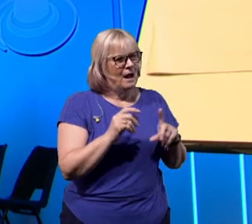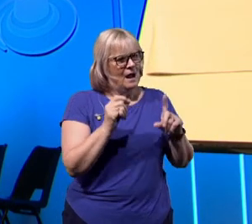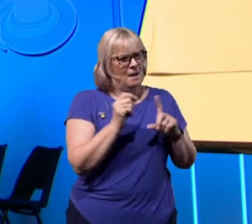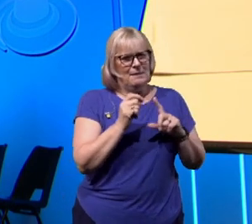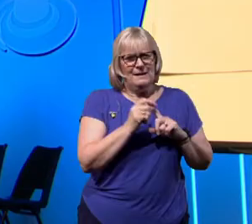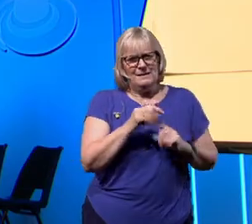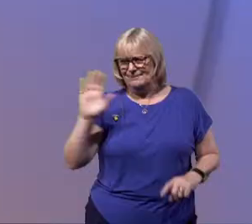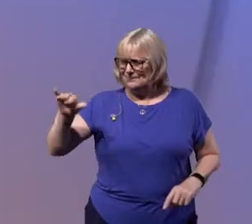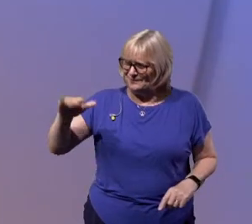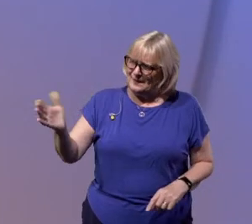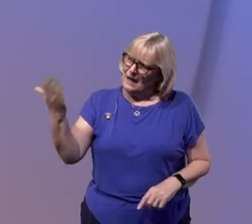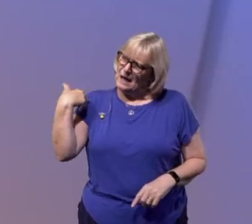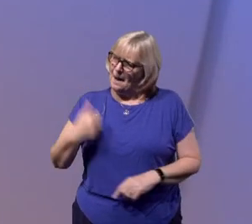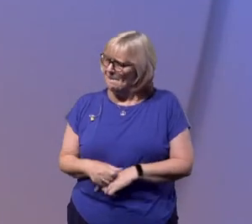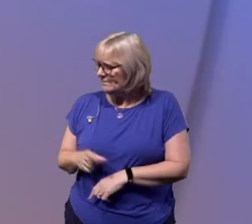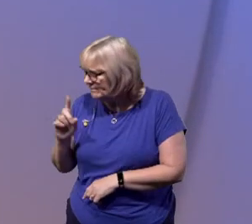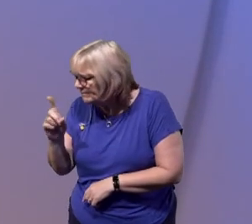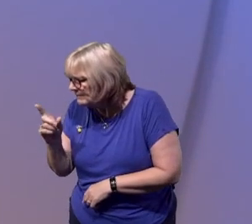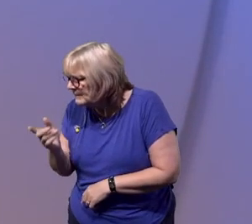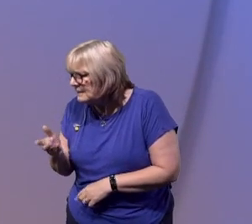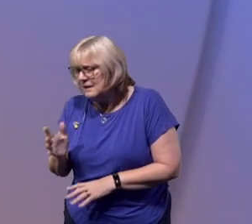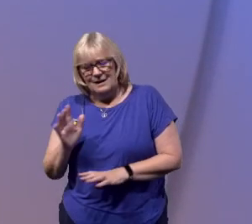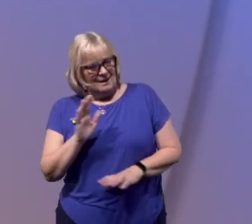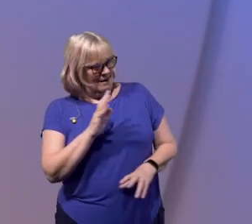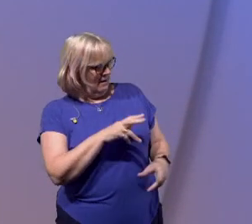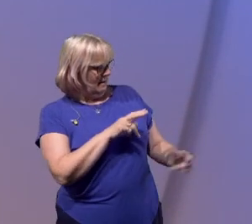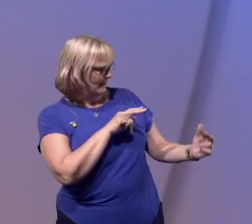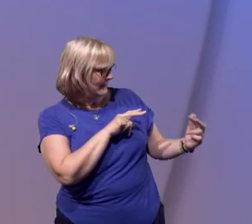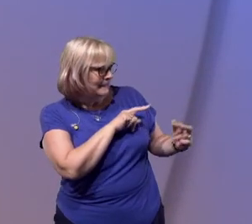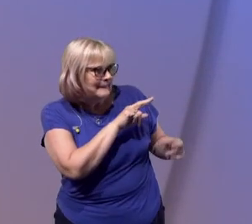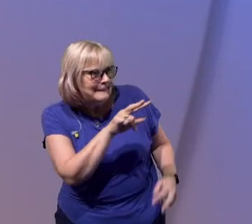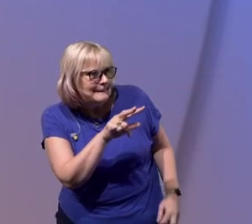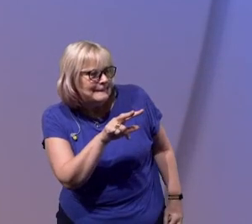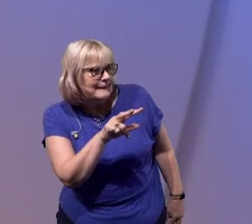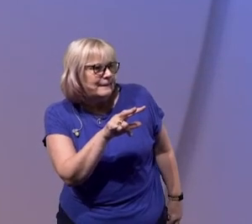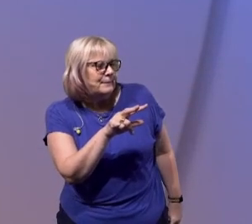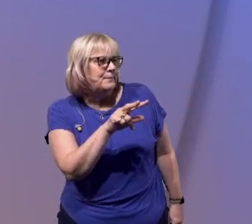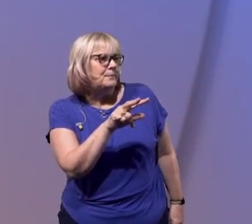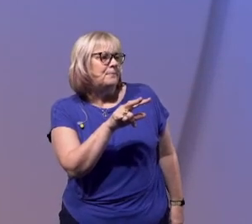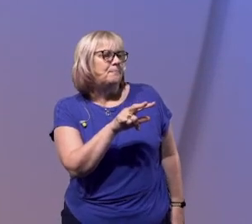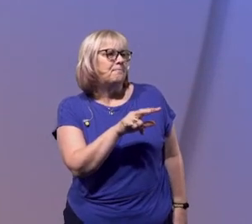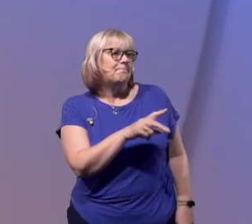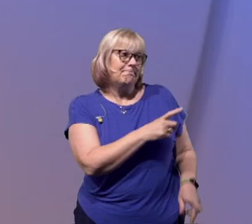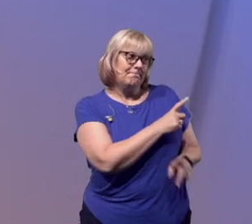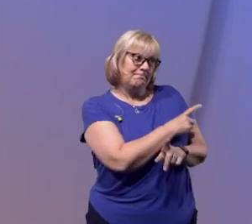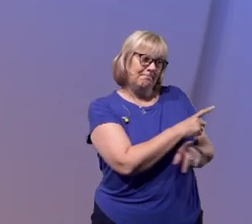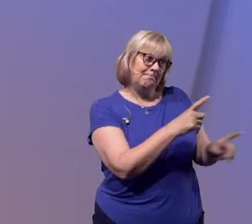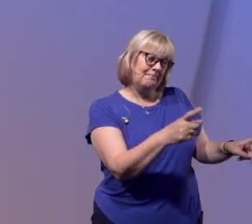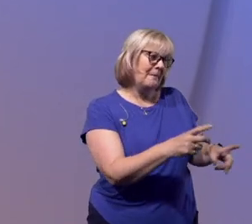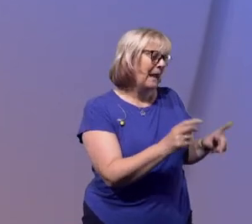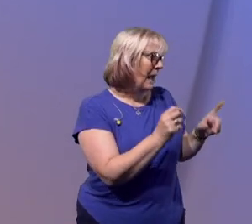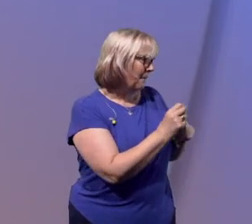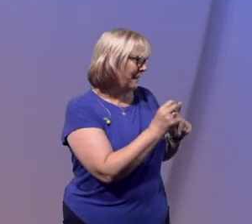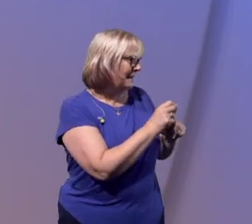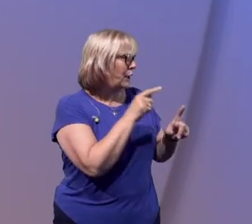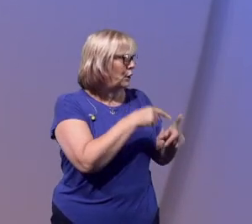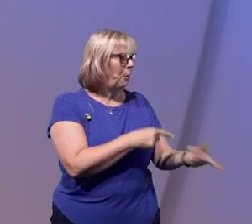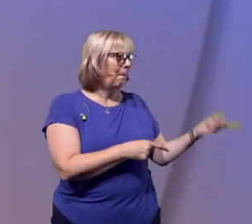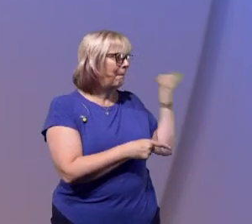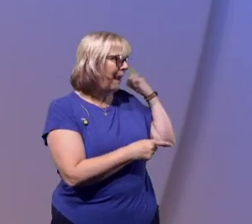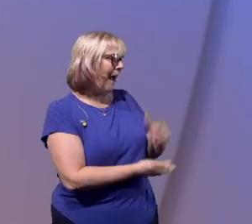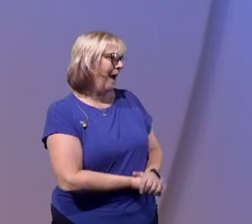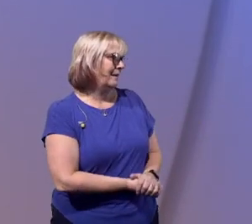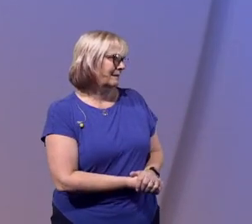to rebuke him. But then Jesus turned and looked at his disciples. He rebuked Peter. "Get behind me, Satan,"